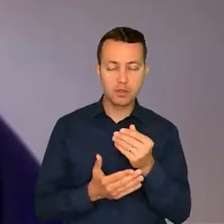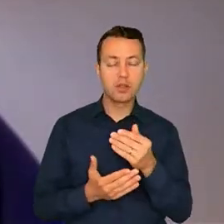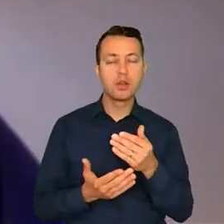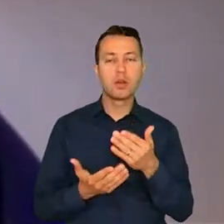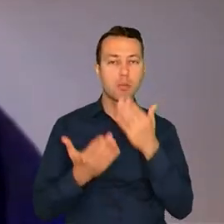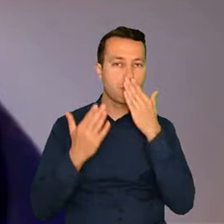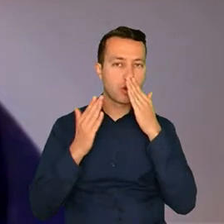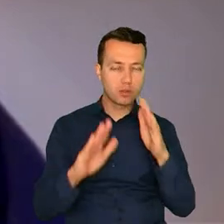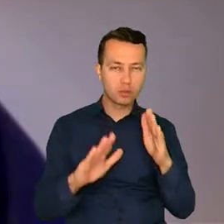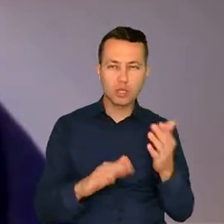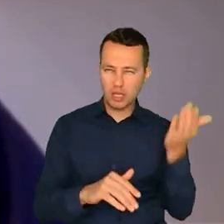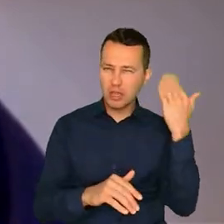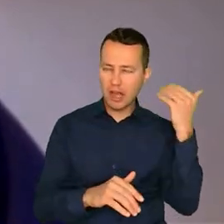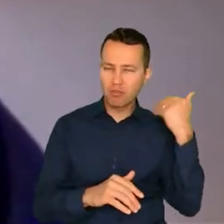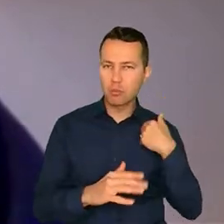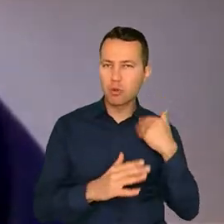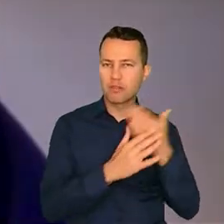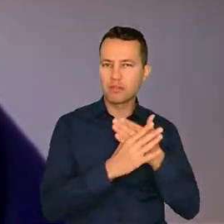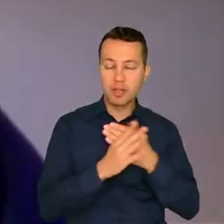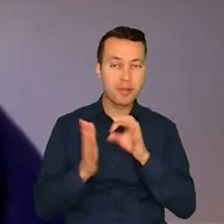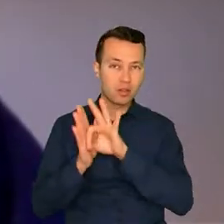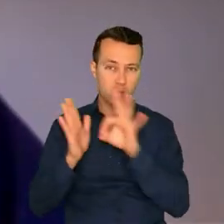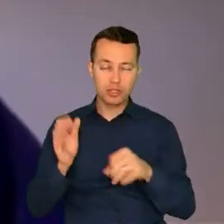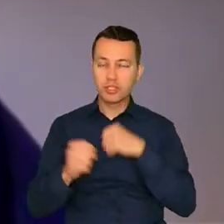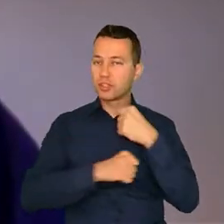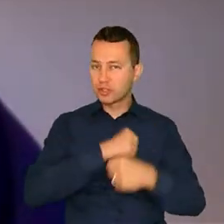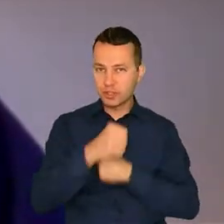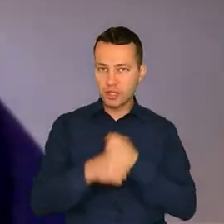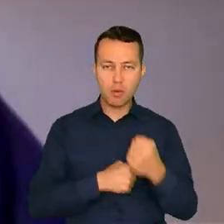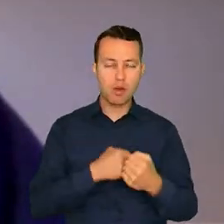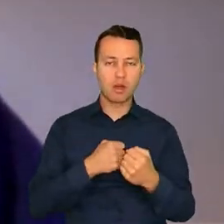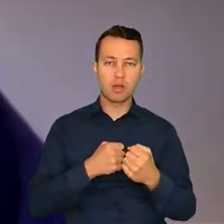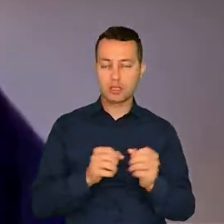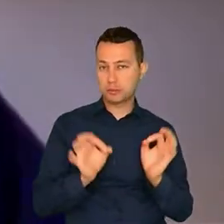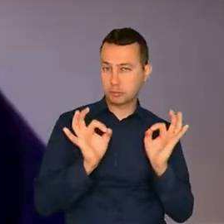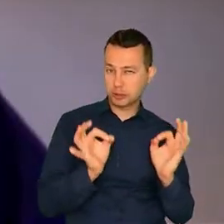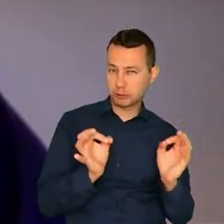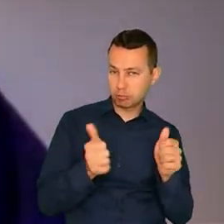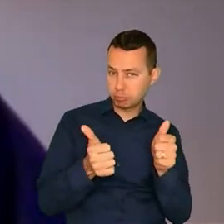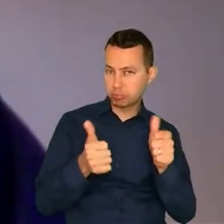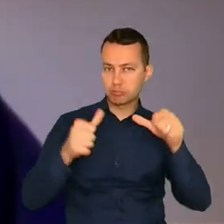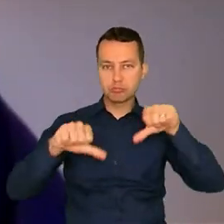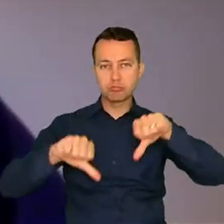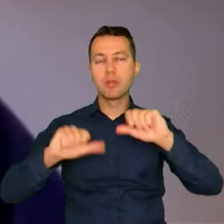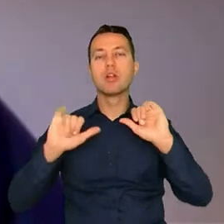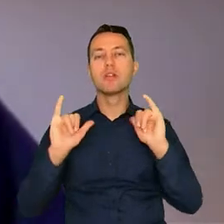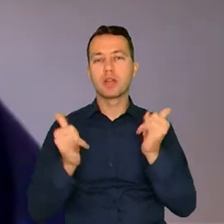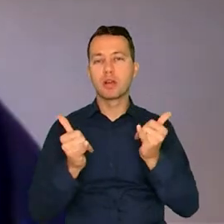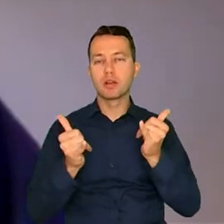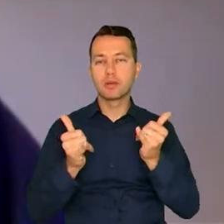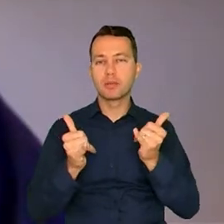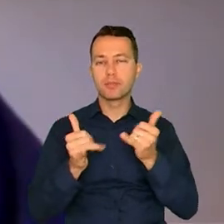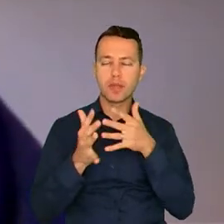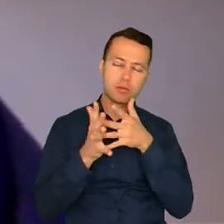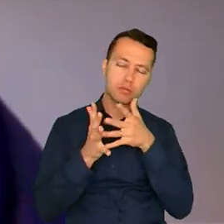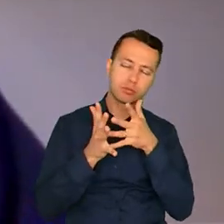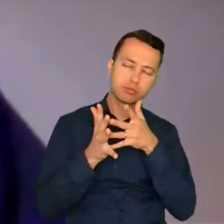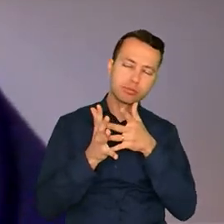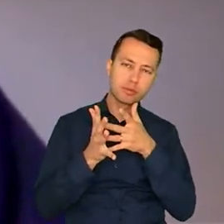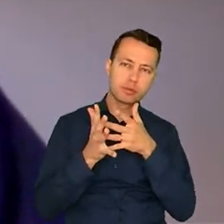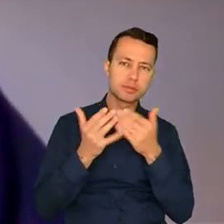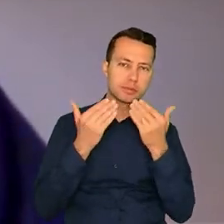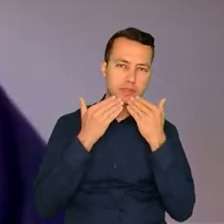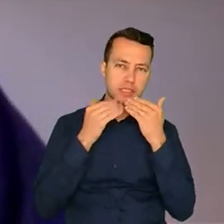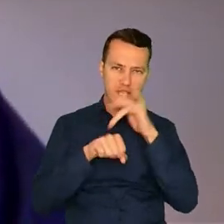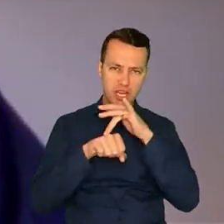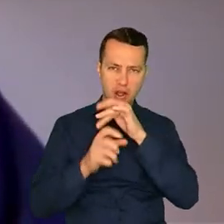financial reports give the pictures of the past, how they were doing in the past, and maybe some prognosis forecast for